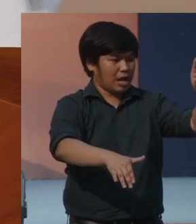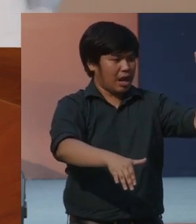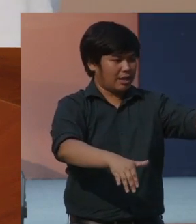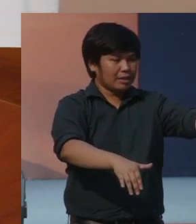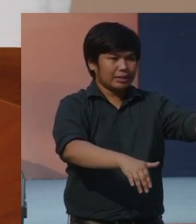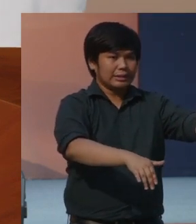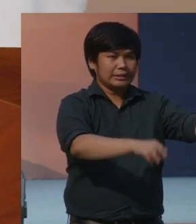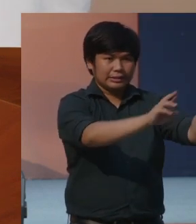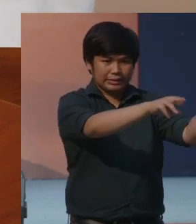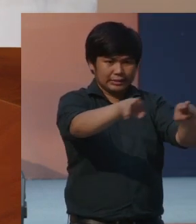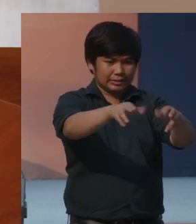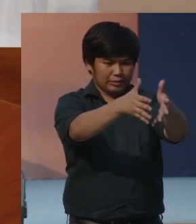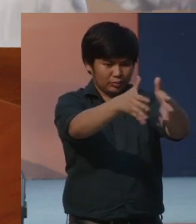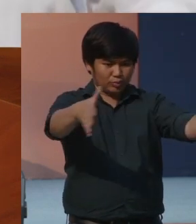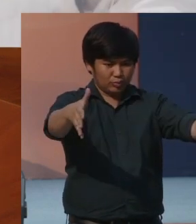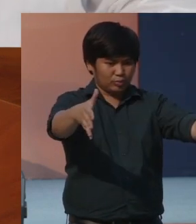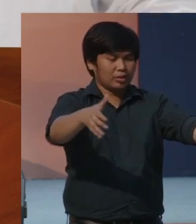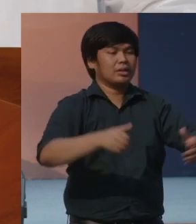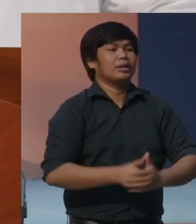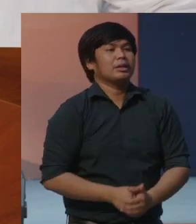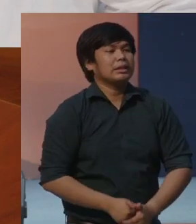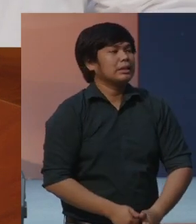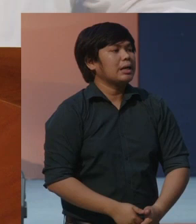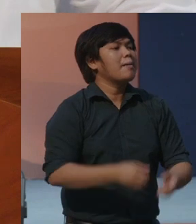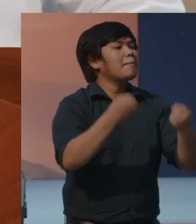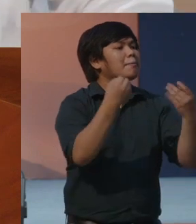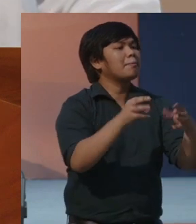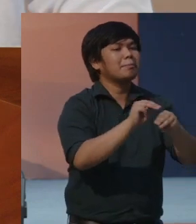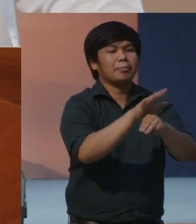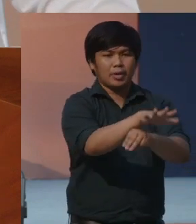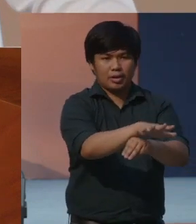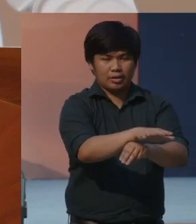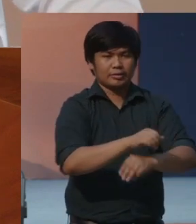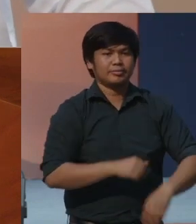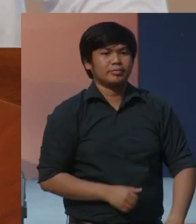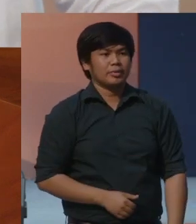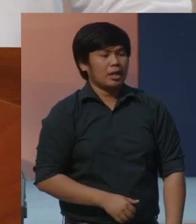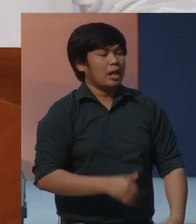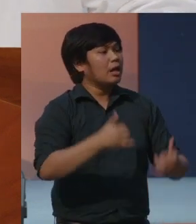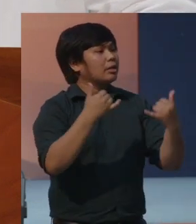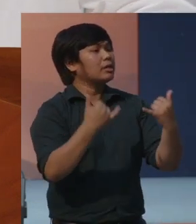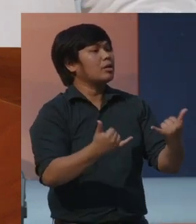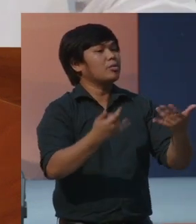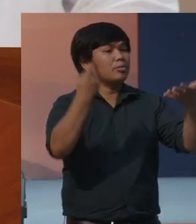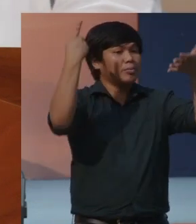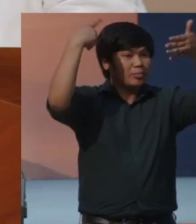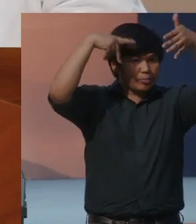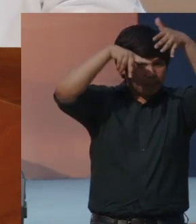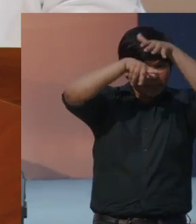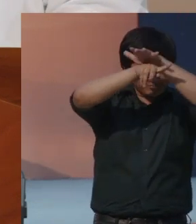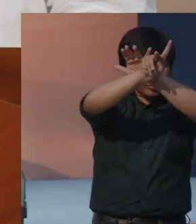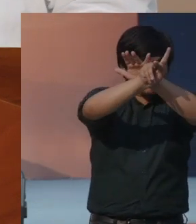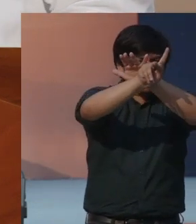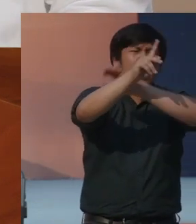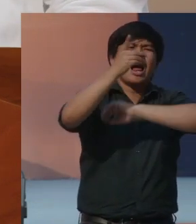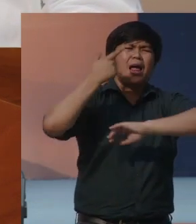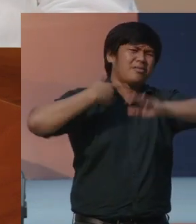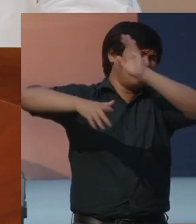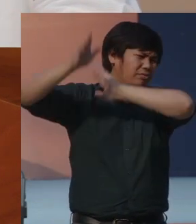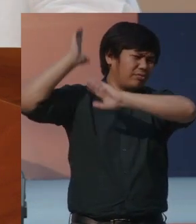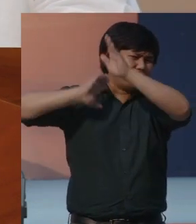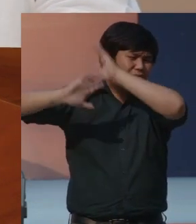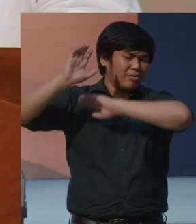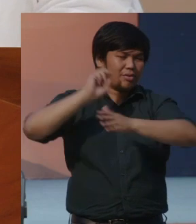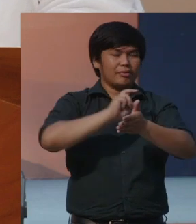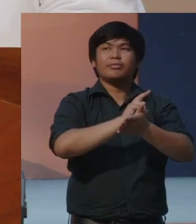Hindi lang po yung pagpart ng river, no? Una, ang propesiya at ang pagtupad nito nasa